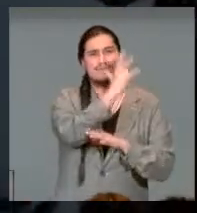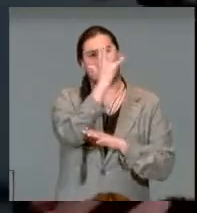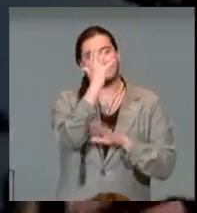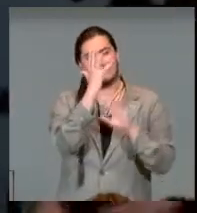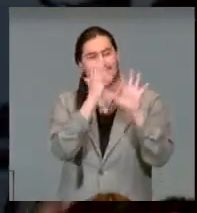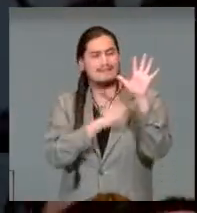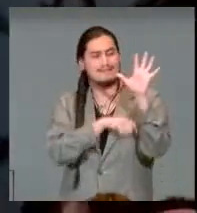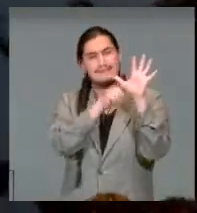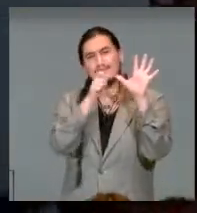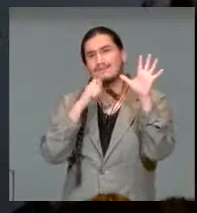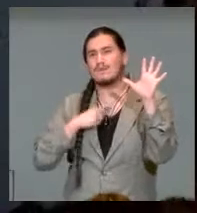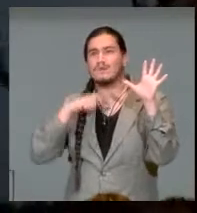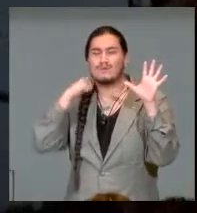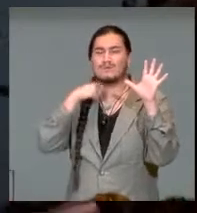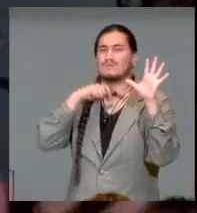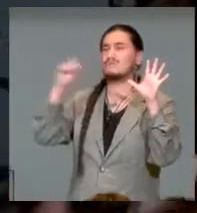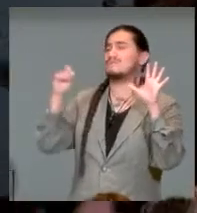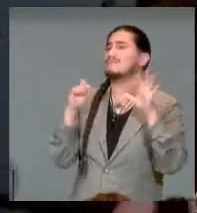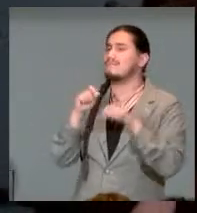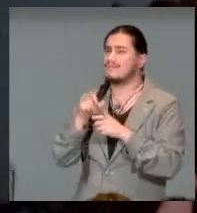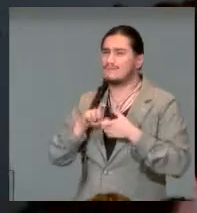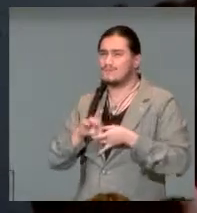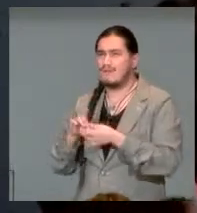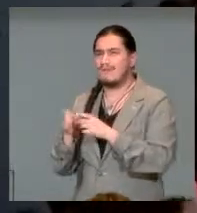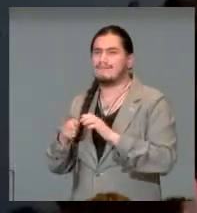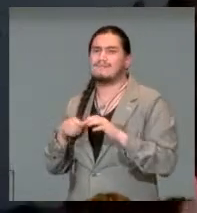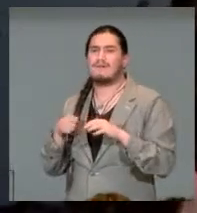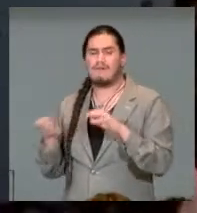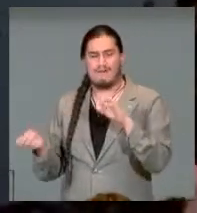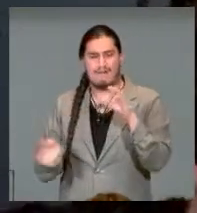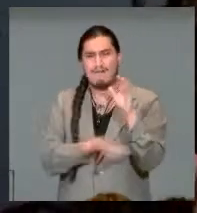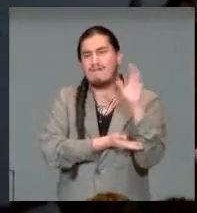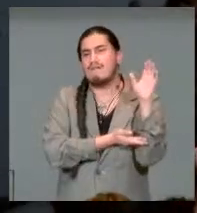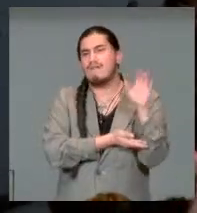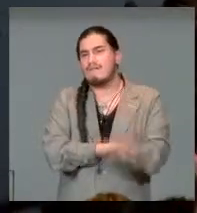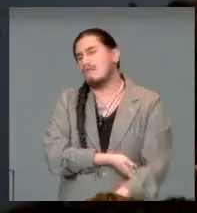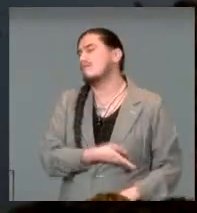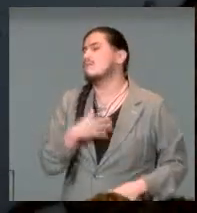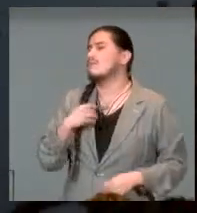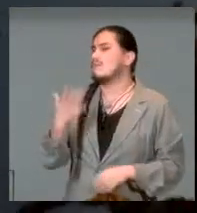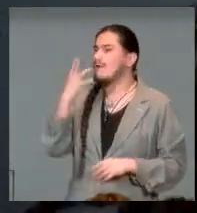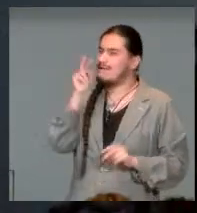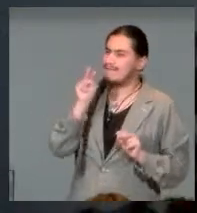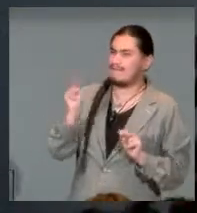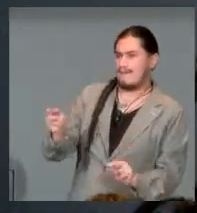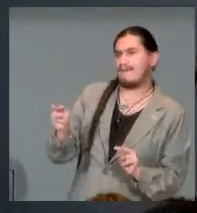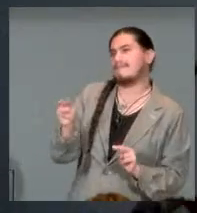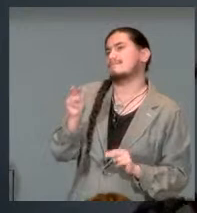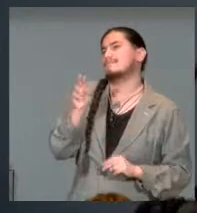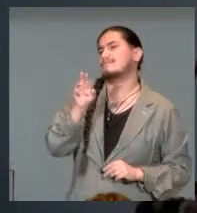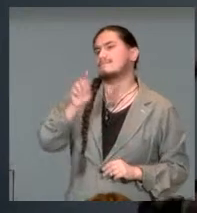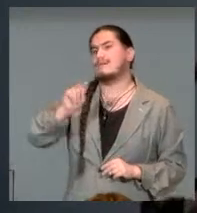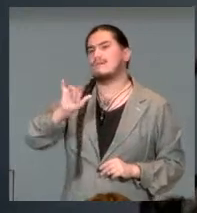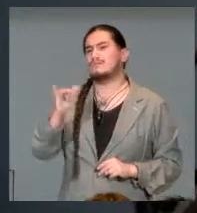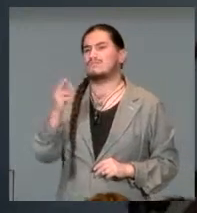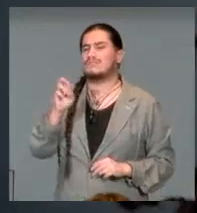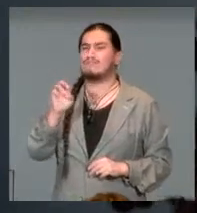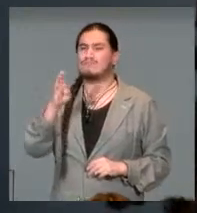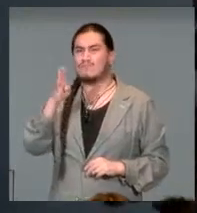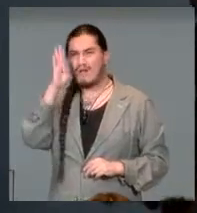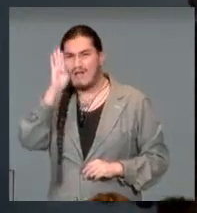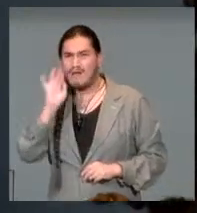the chainsaw, the white gaze. The breath is Ketanji Brown Jackson answering